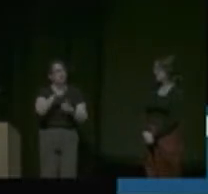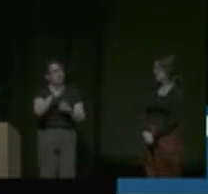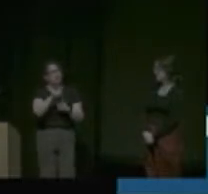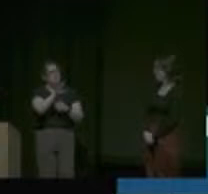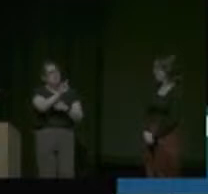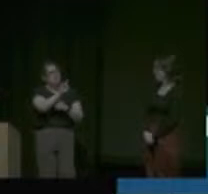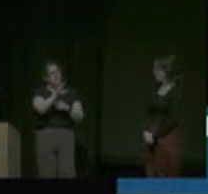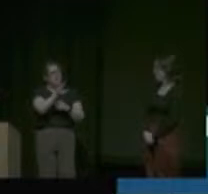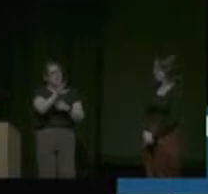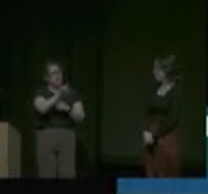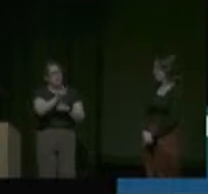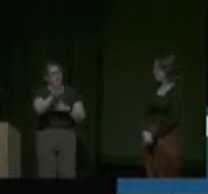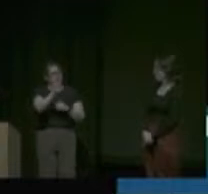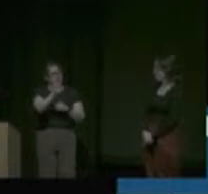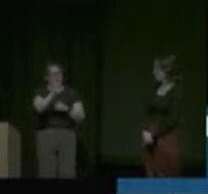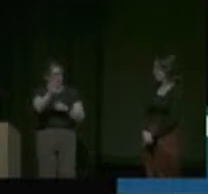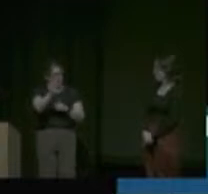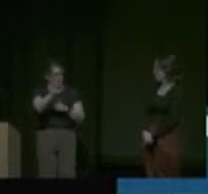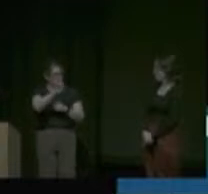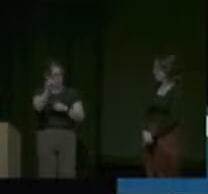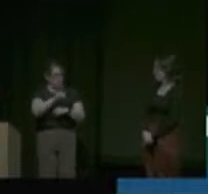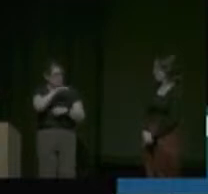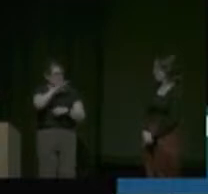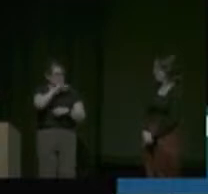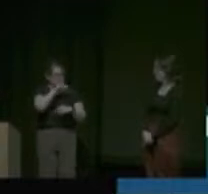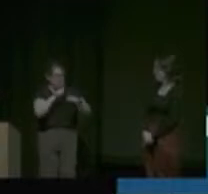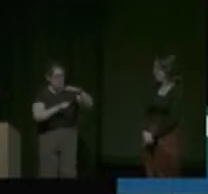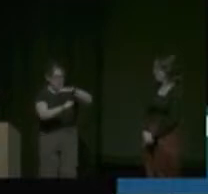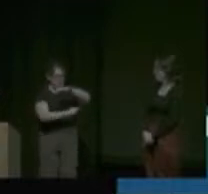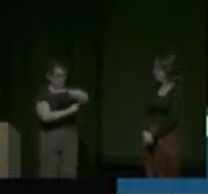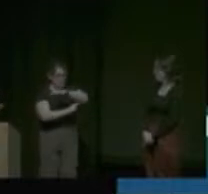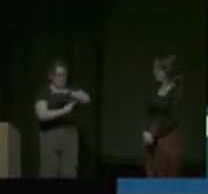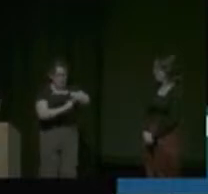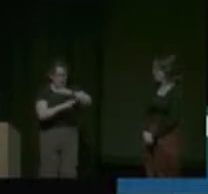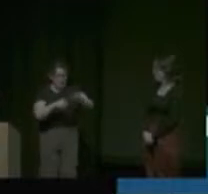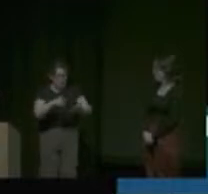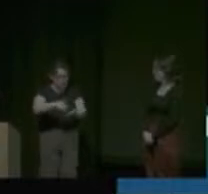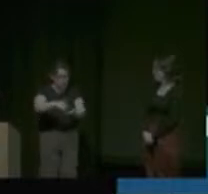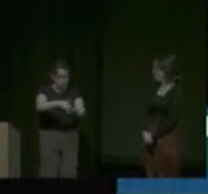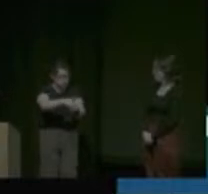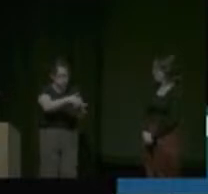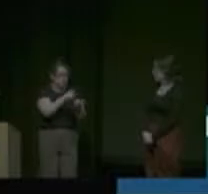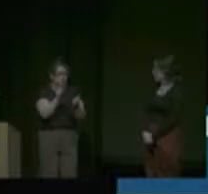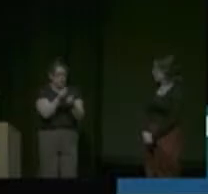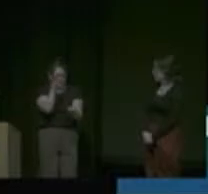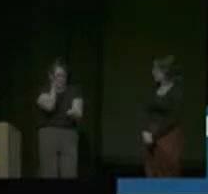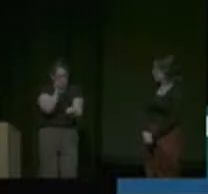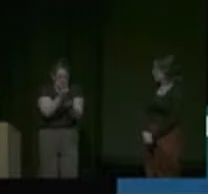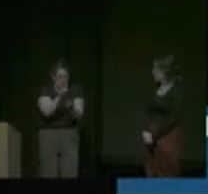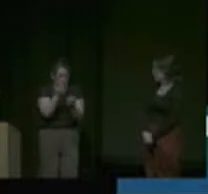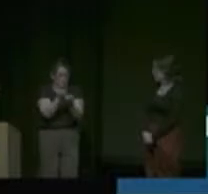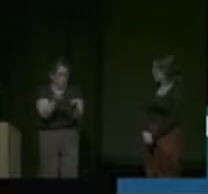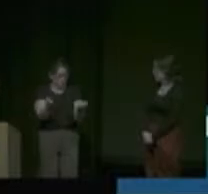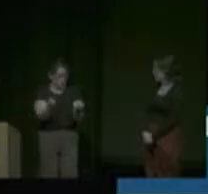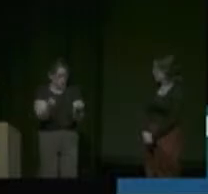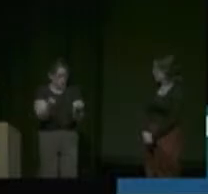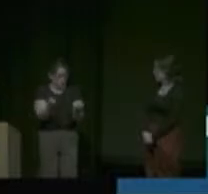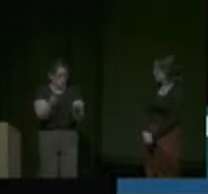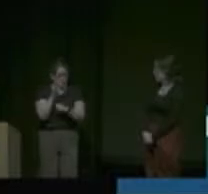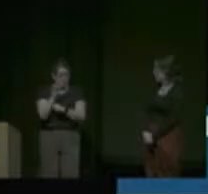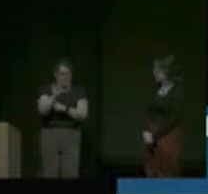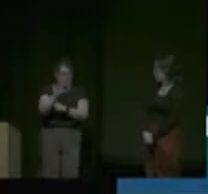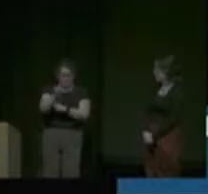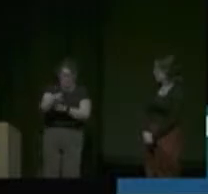to 95% of all that sediment under the bridge with this smaller but still bigger piece of equipment. And then if